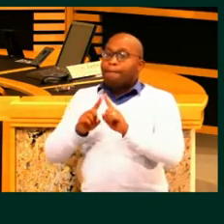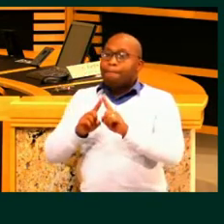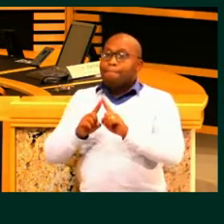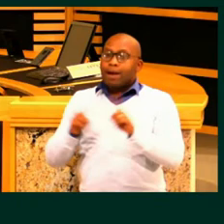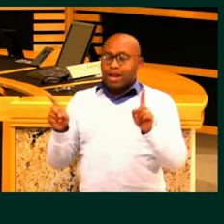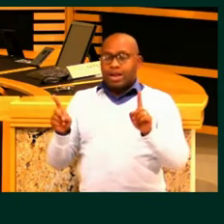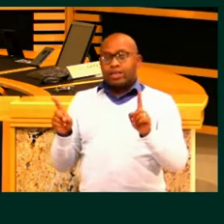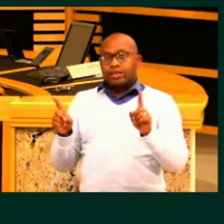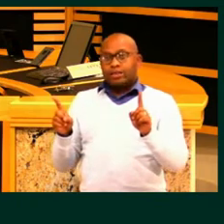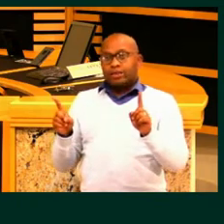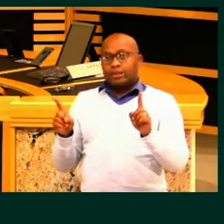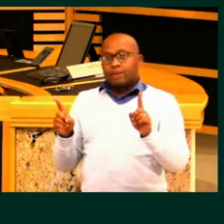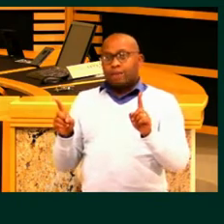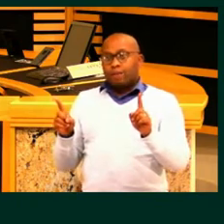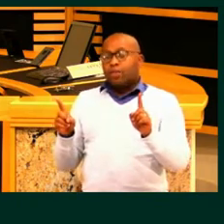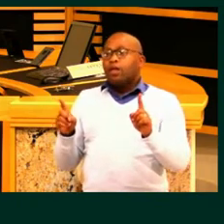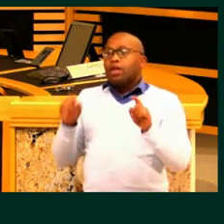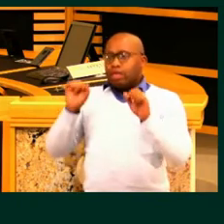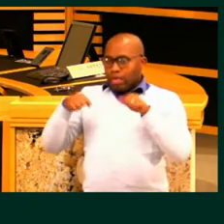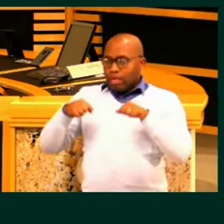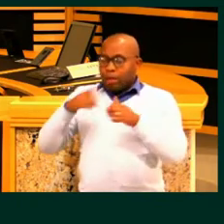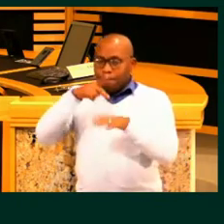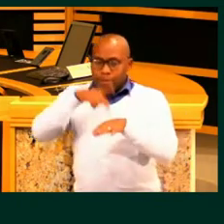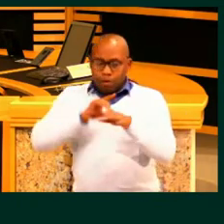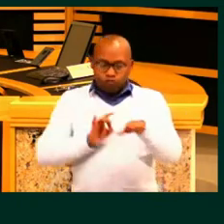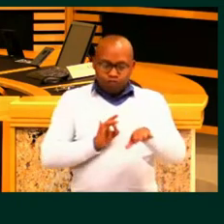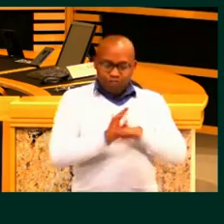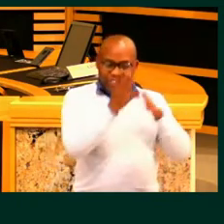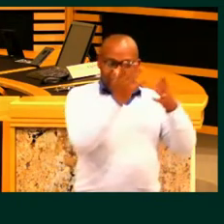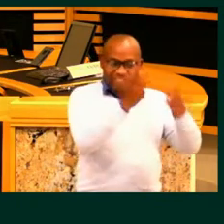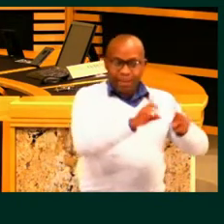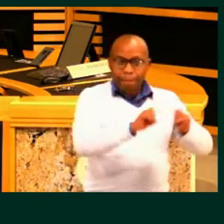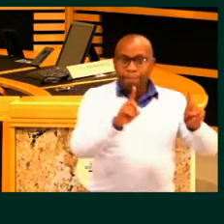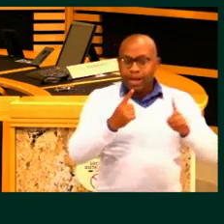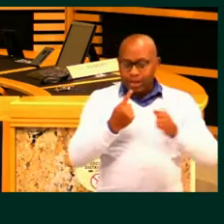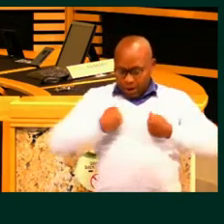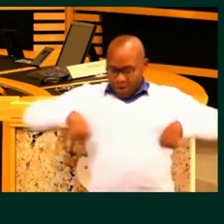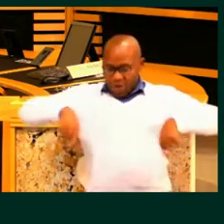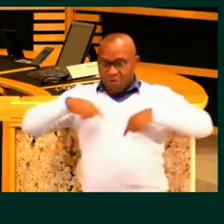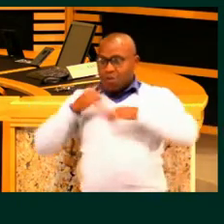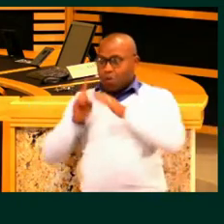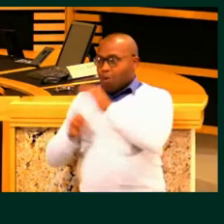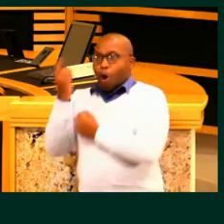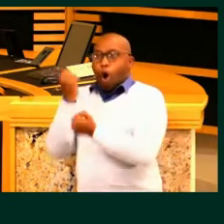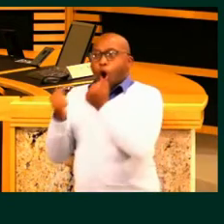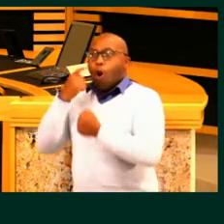to present as Witnesses so in Ence it